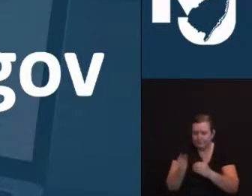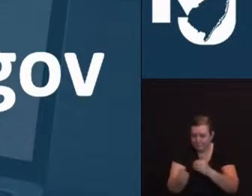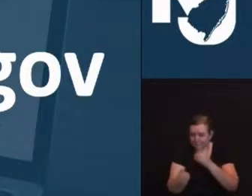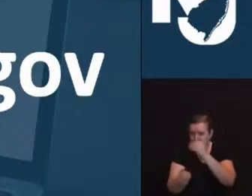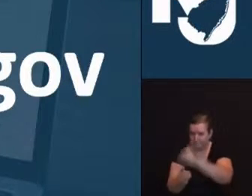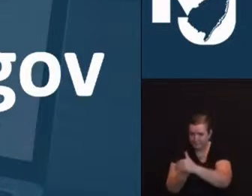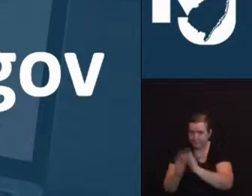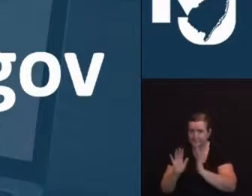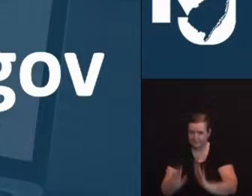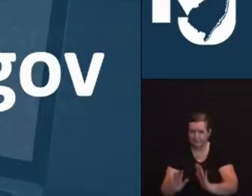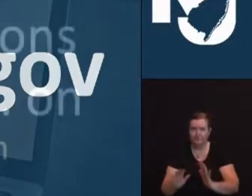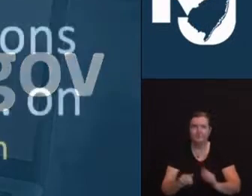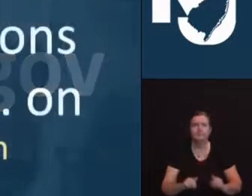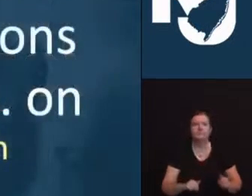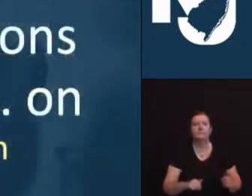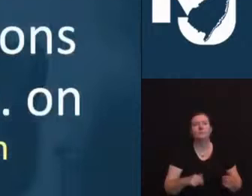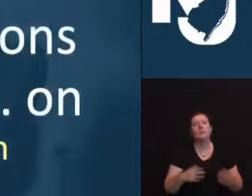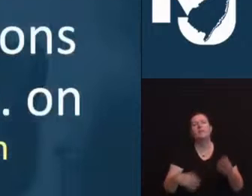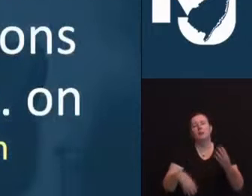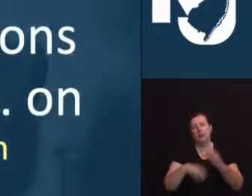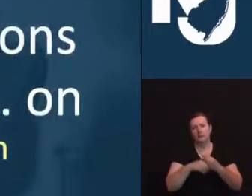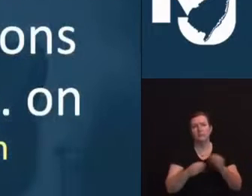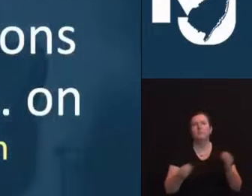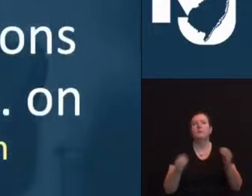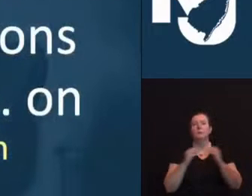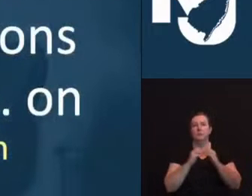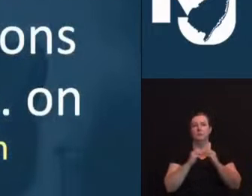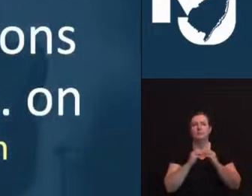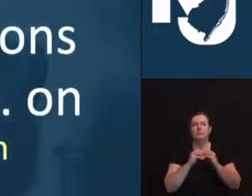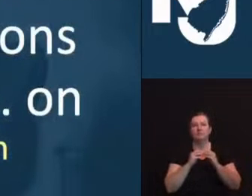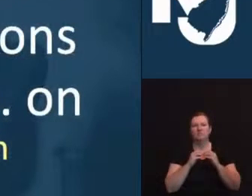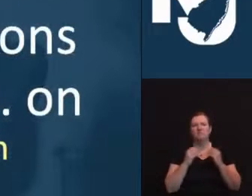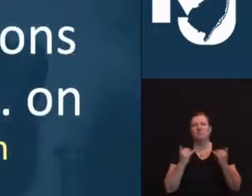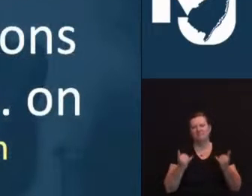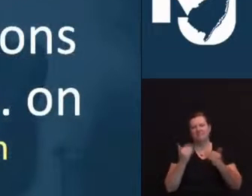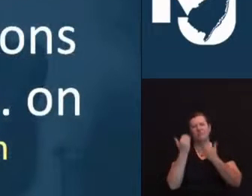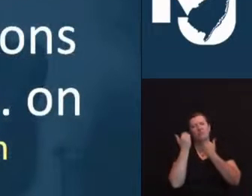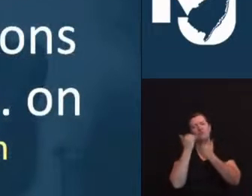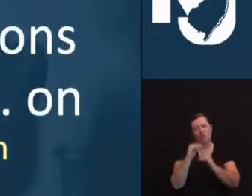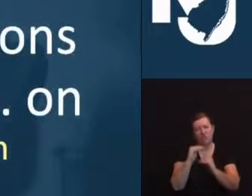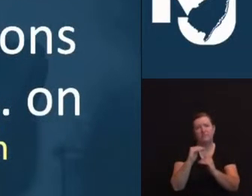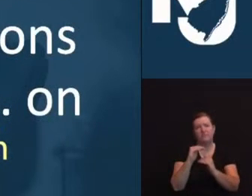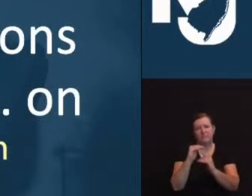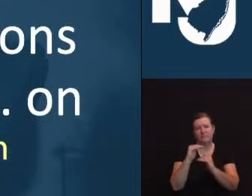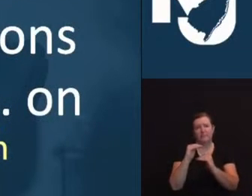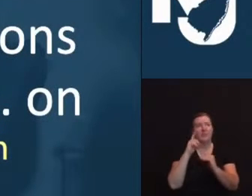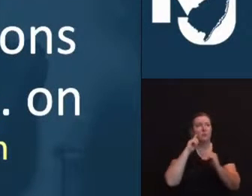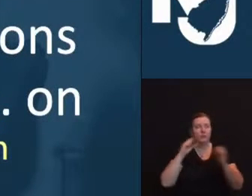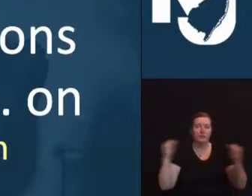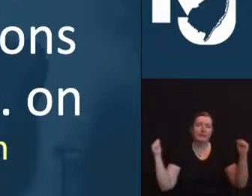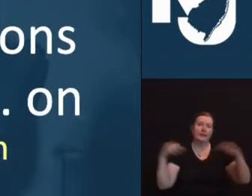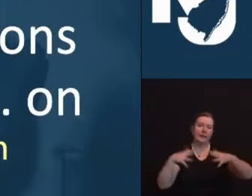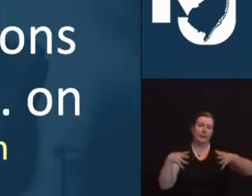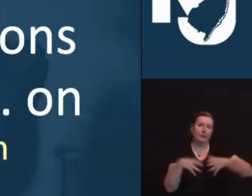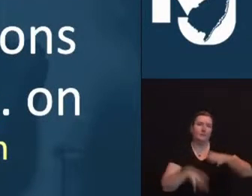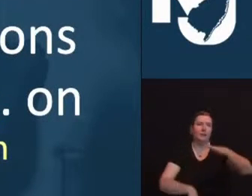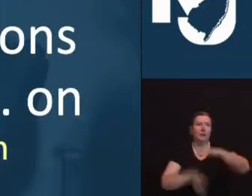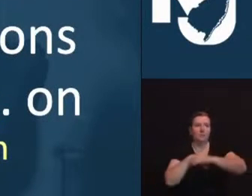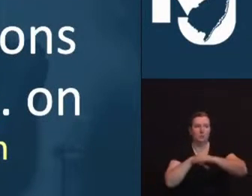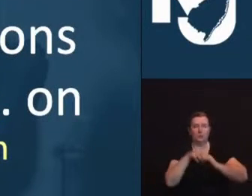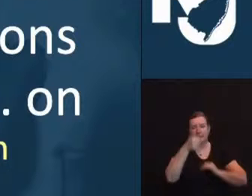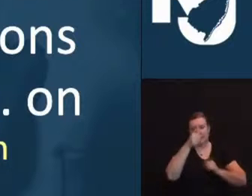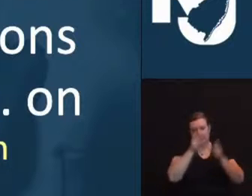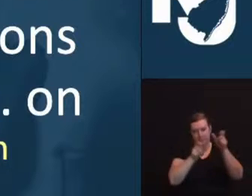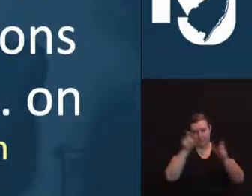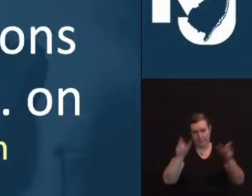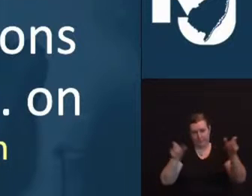way. So today I'm signing an executive order to reduce indoor gathering limits to no more than 10 persons. That's down from